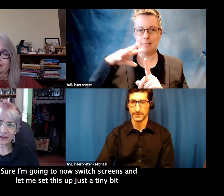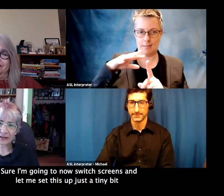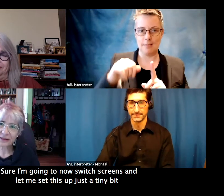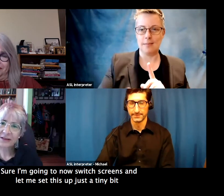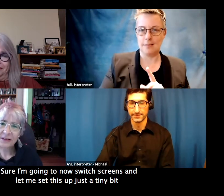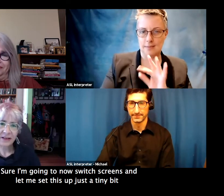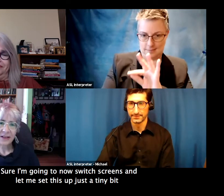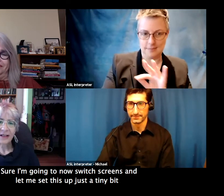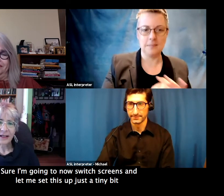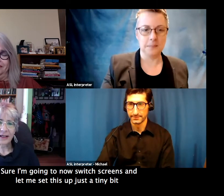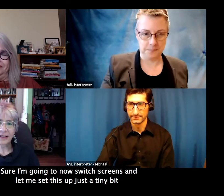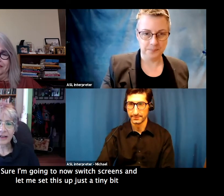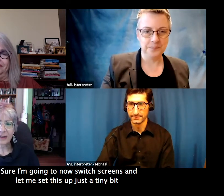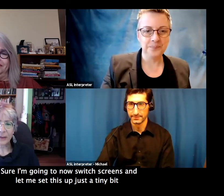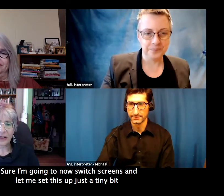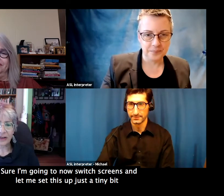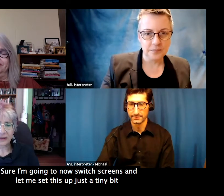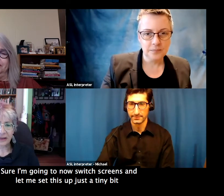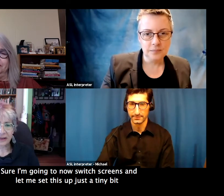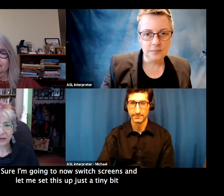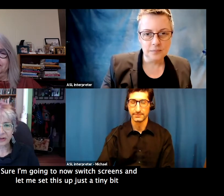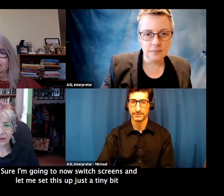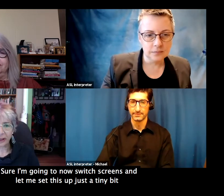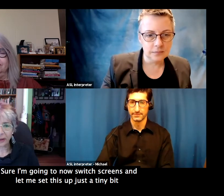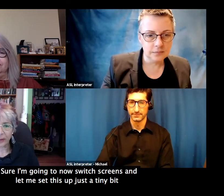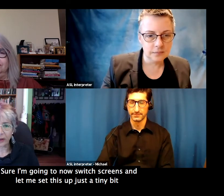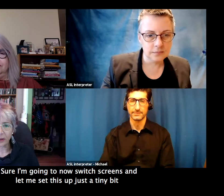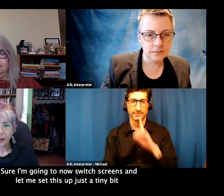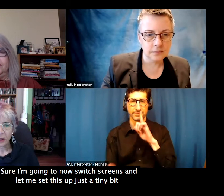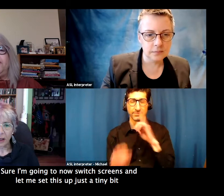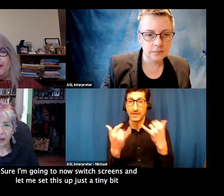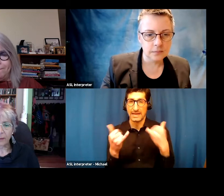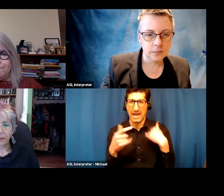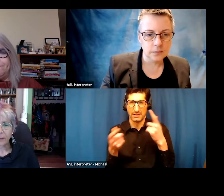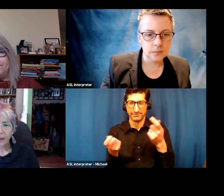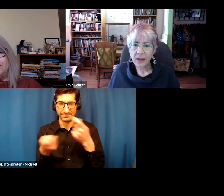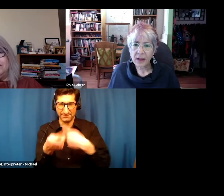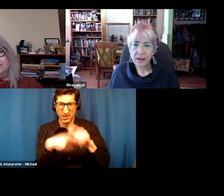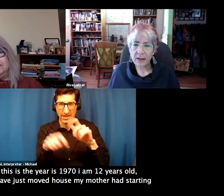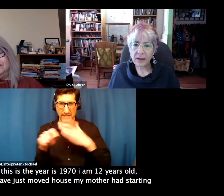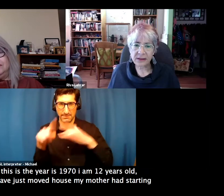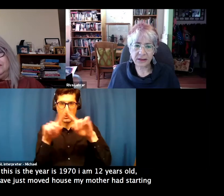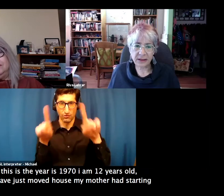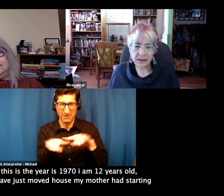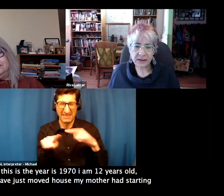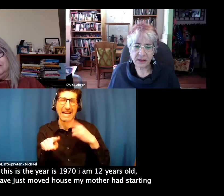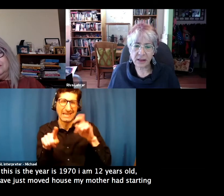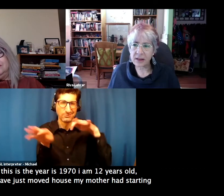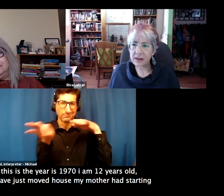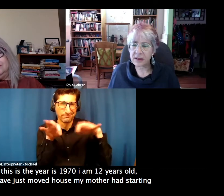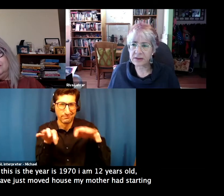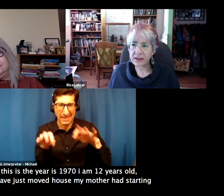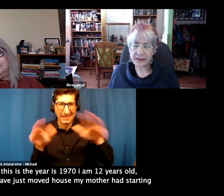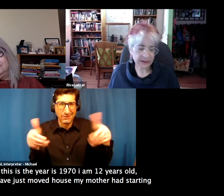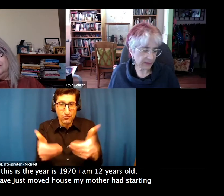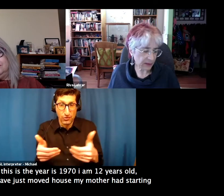screens. And let me set this up just a tiny bit. Um, is, uh,